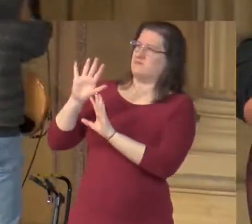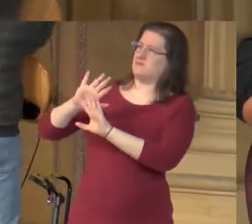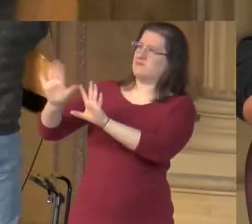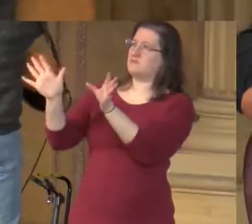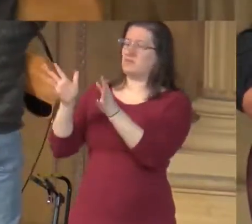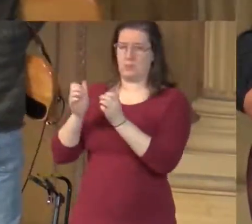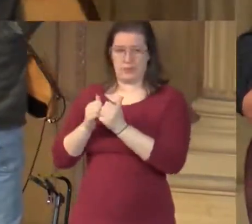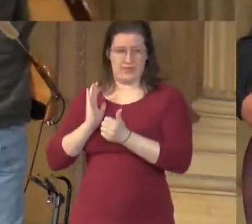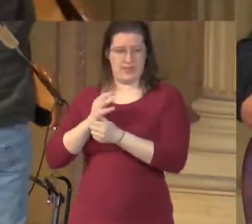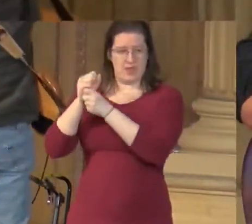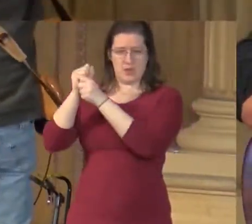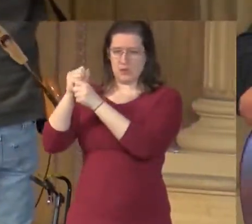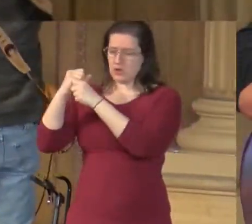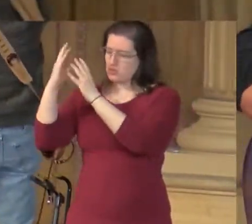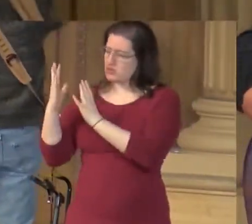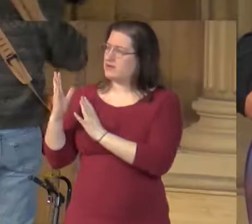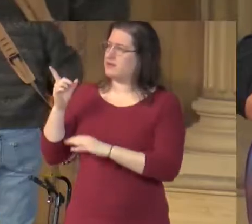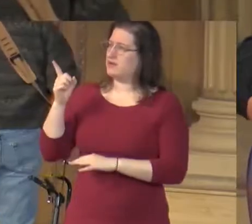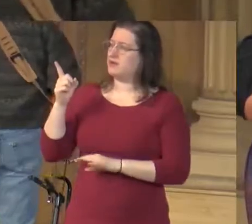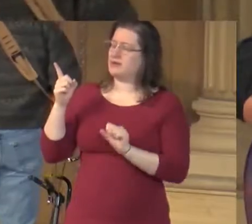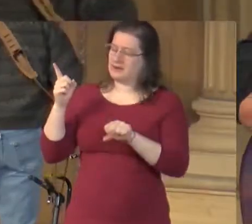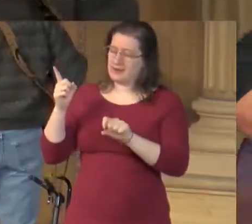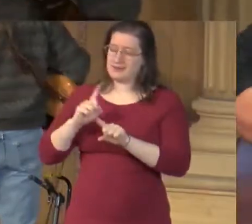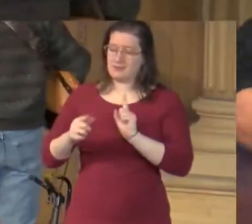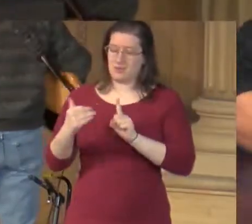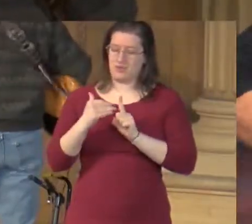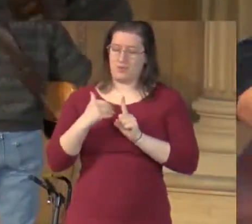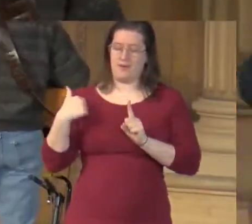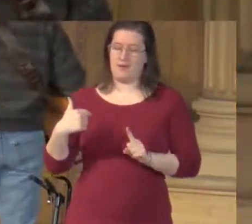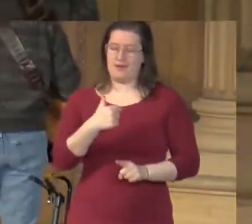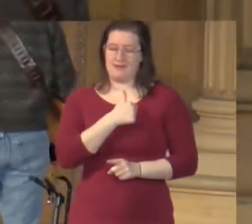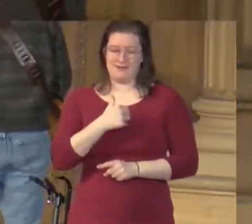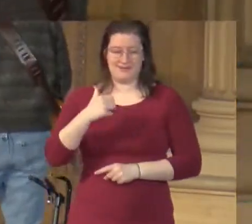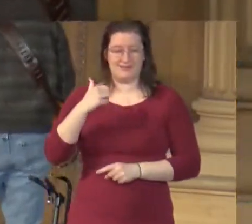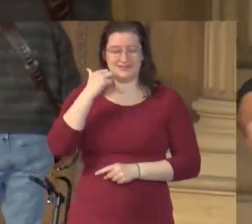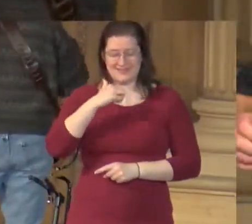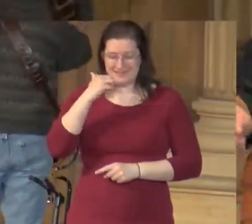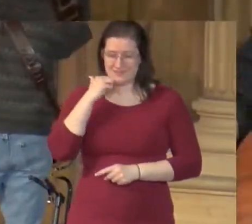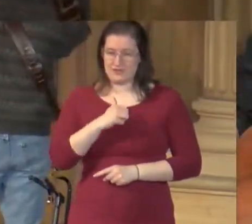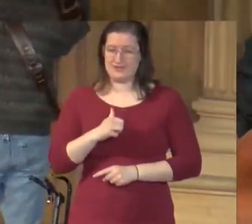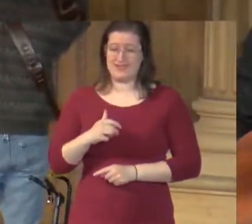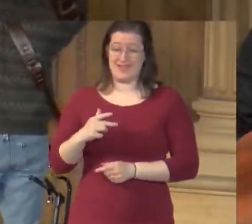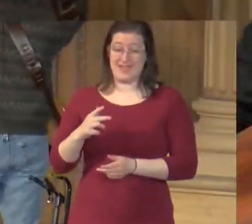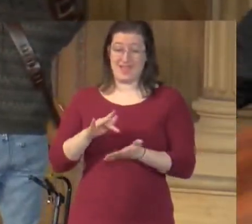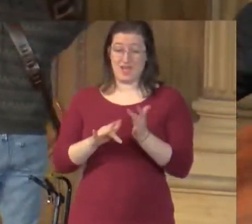remind us of the gospel that he stood silent as a lamb and went to be slaughtered for our sin